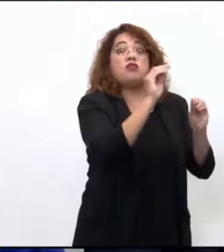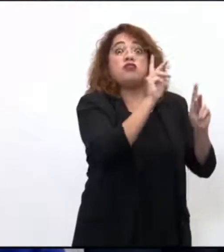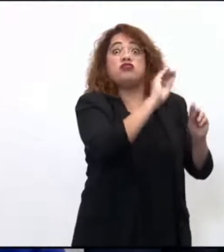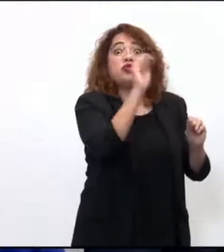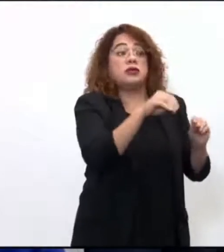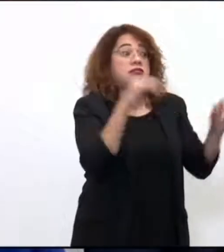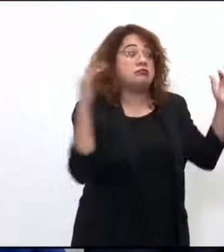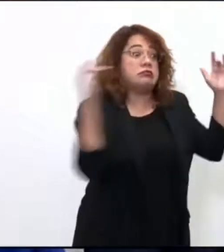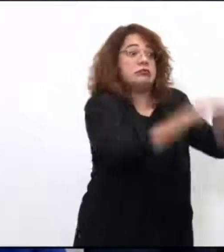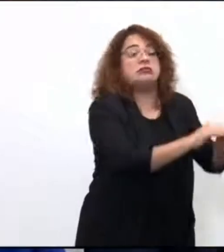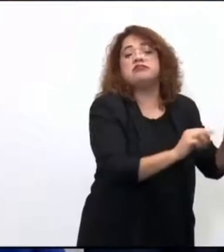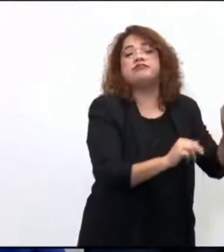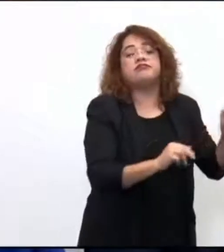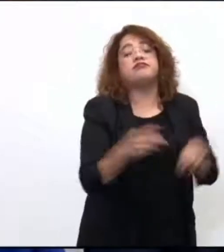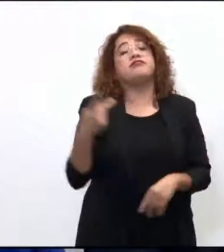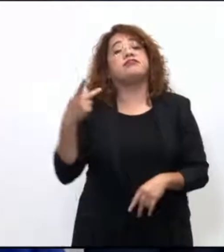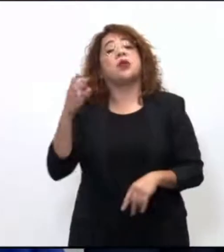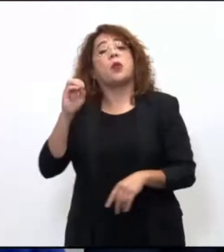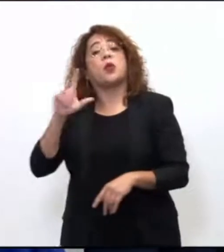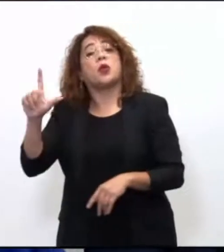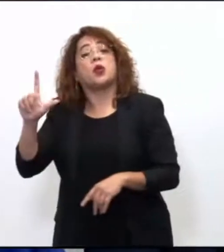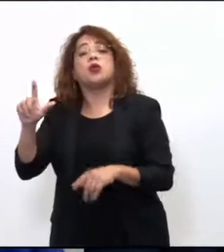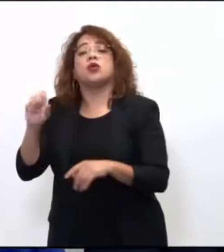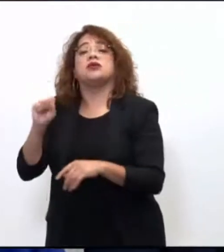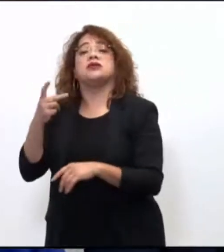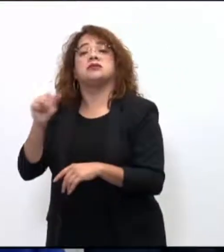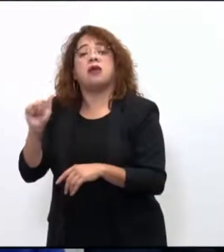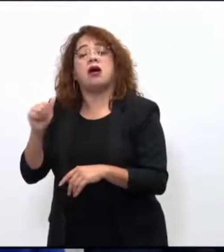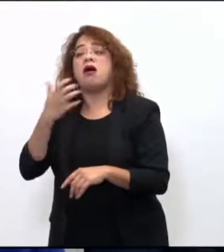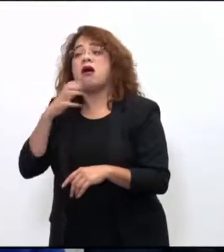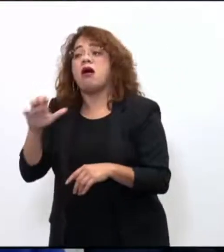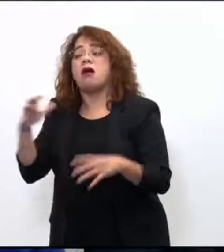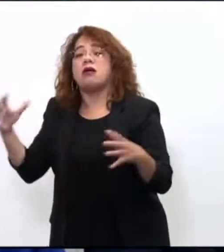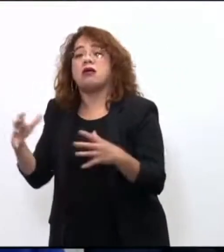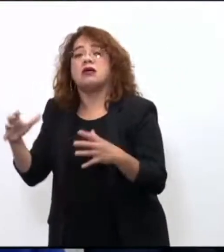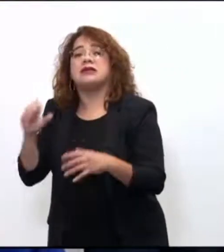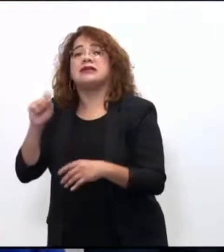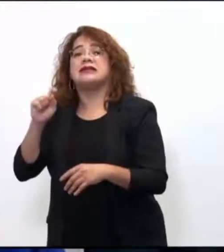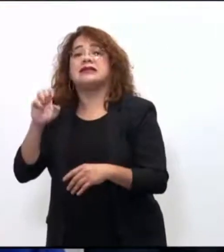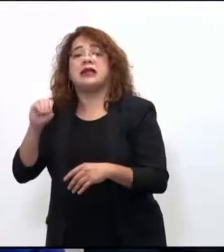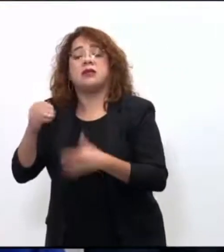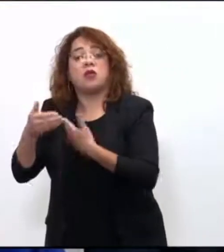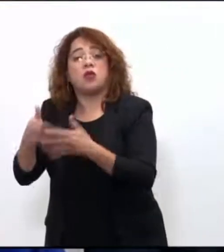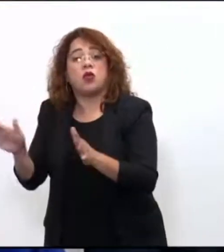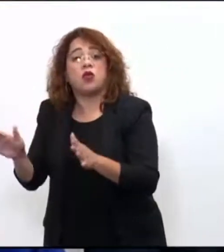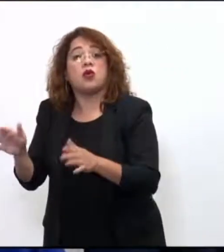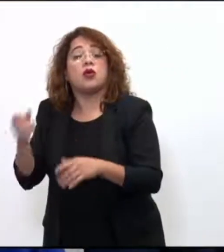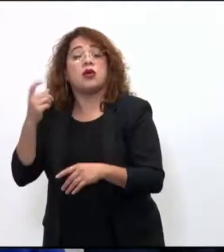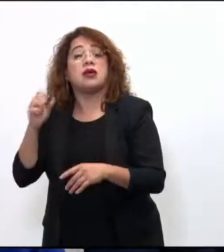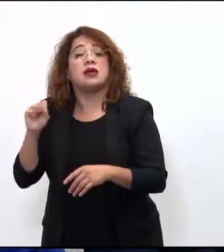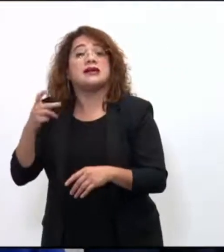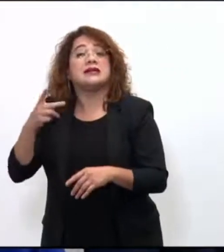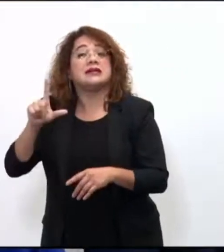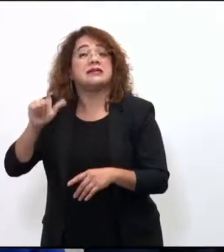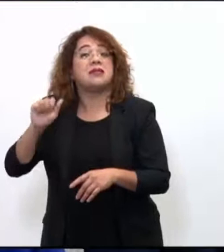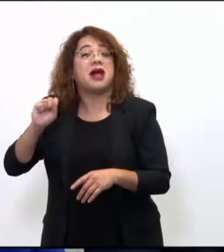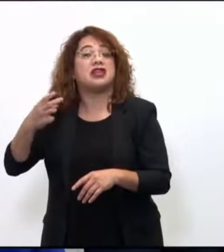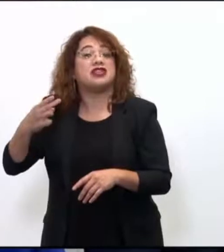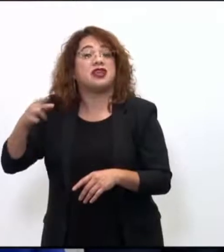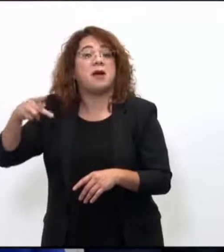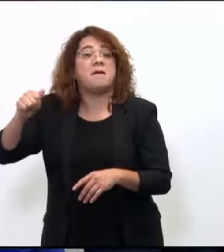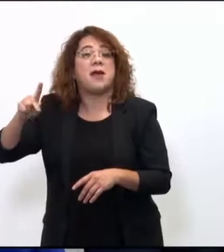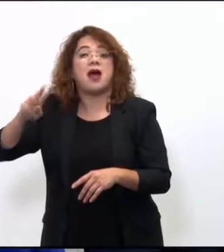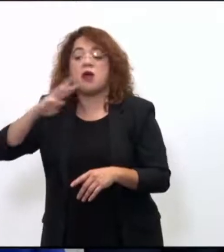Pools, spas, hot tubs, saunas, steam rooms, and splash pads